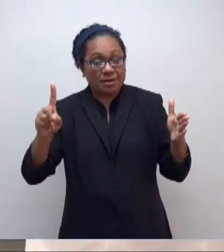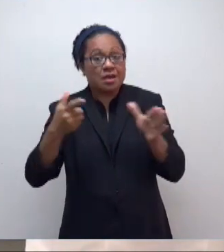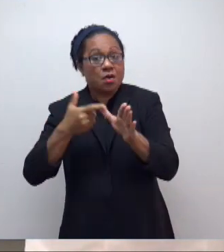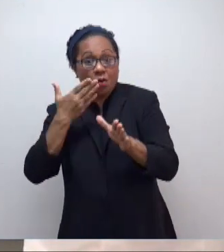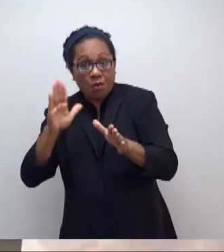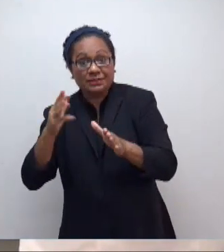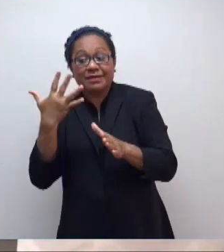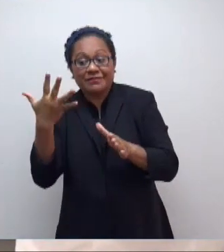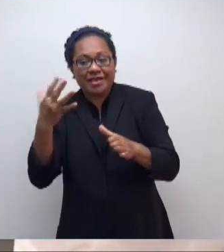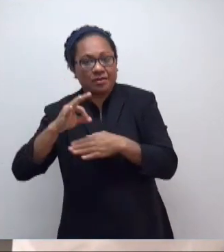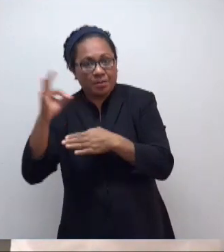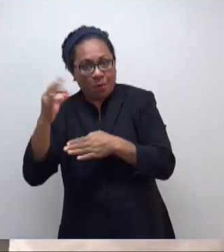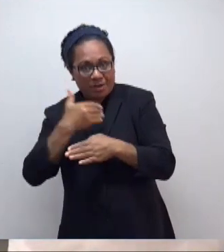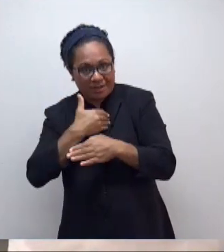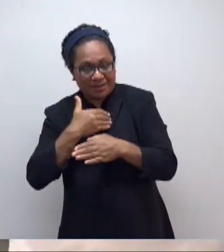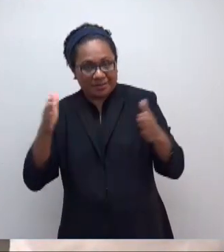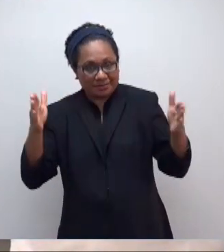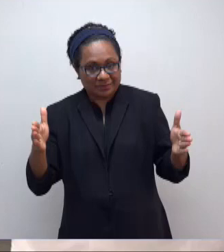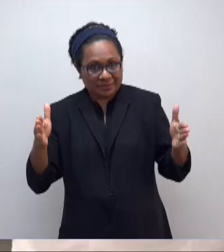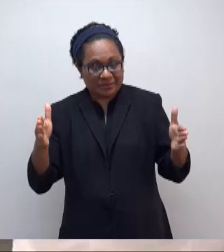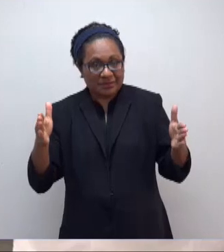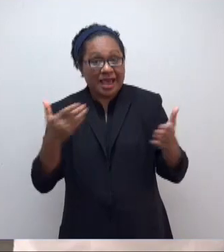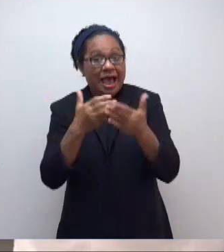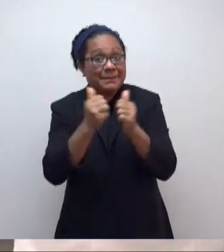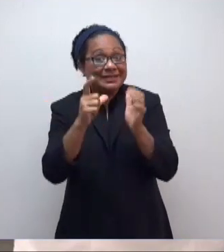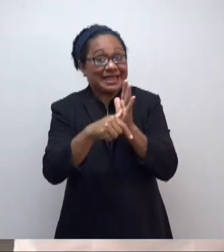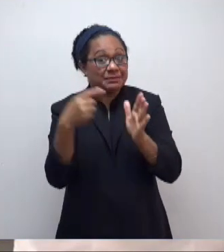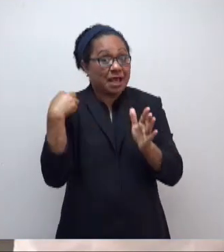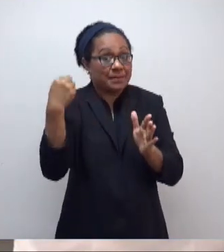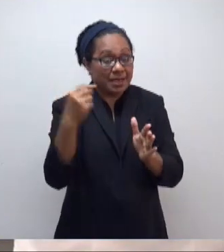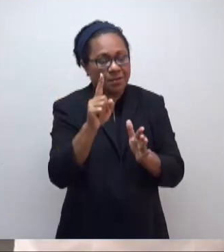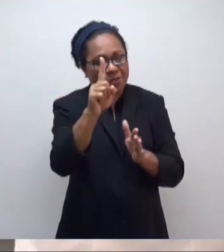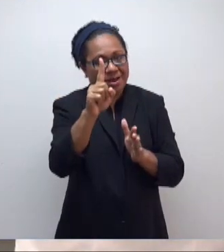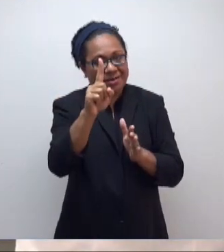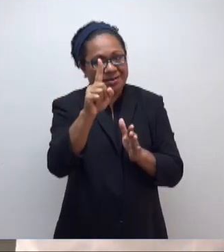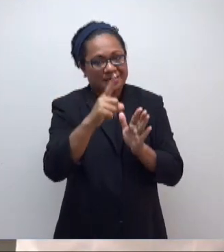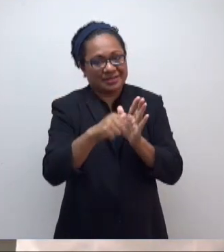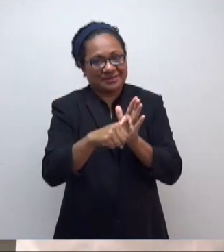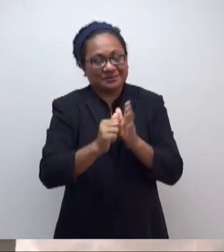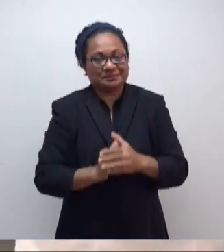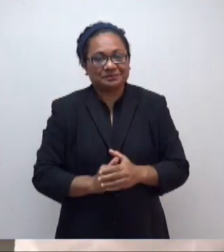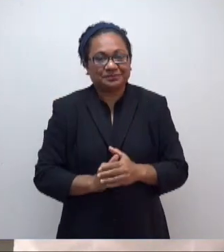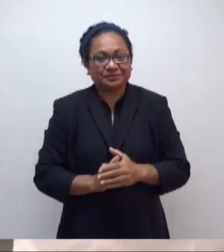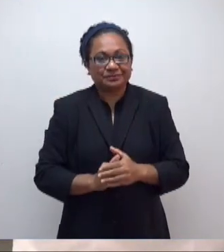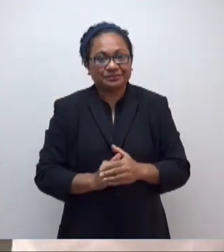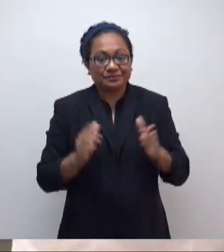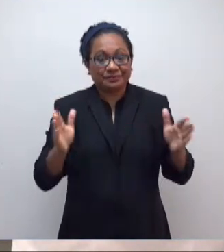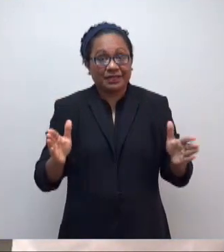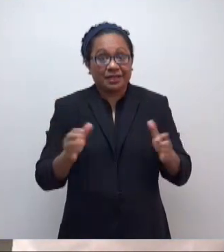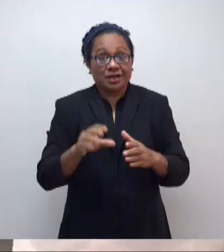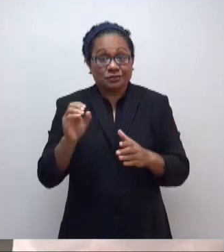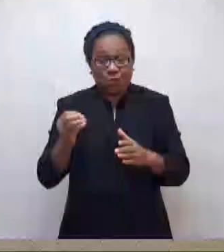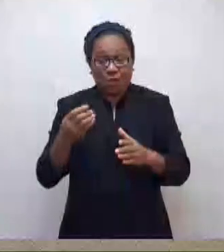5 a.m. with a strict limit of 1 application per phone. Behind me on